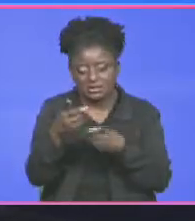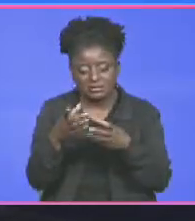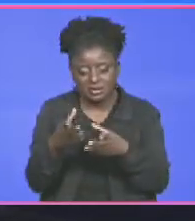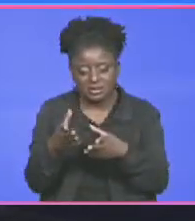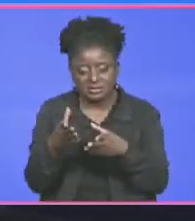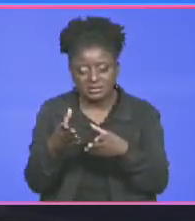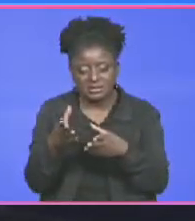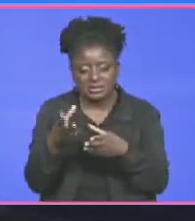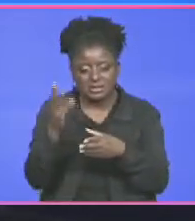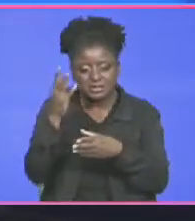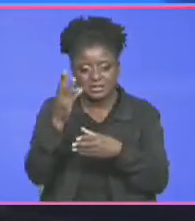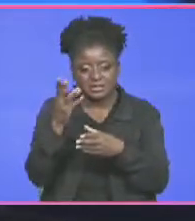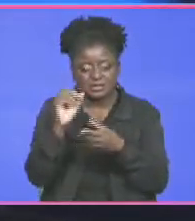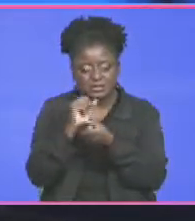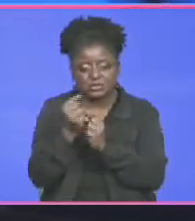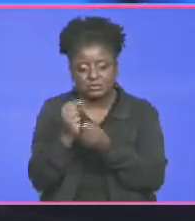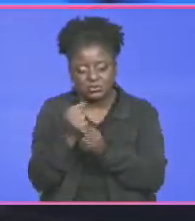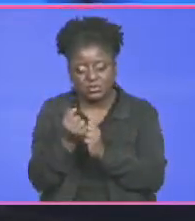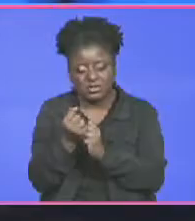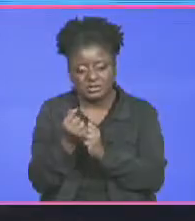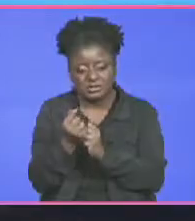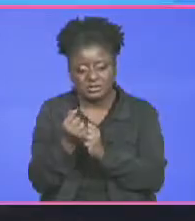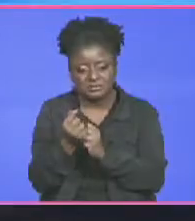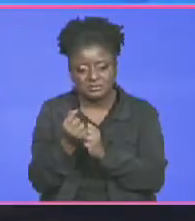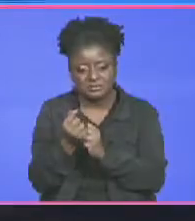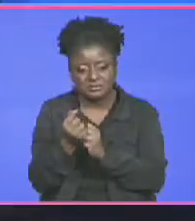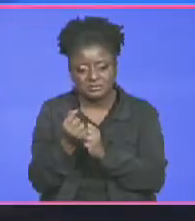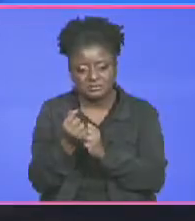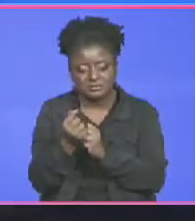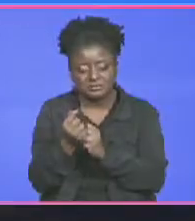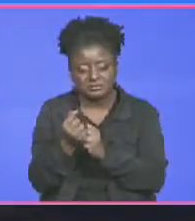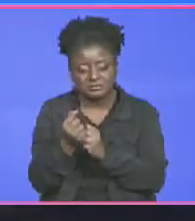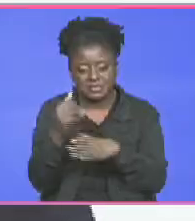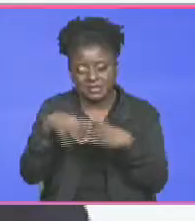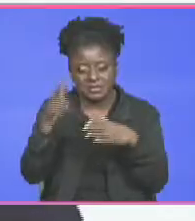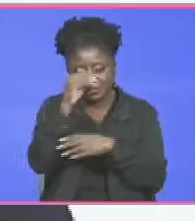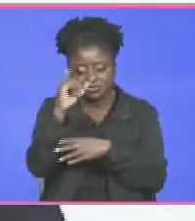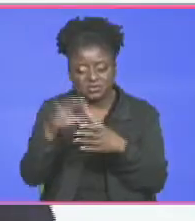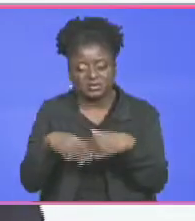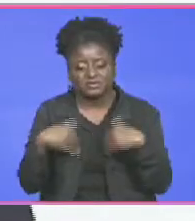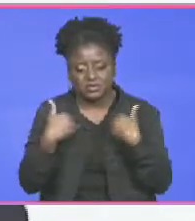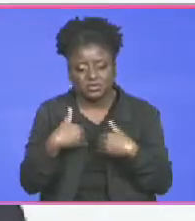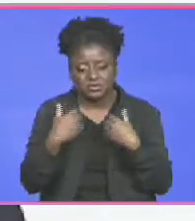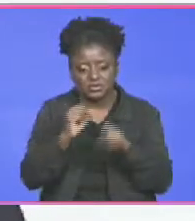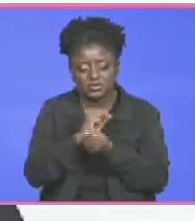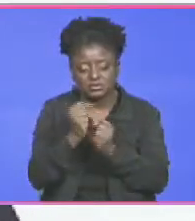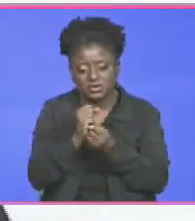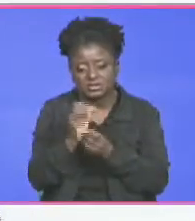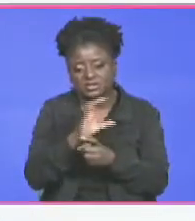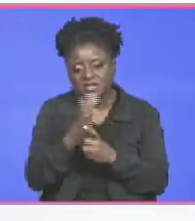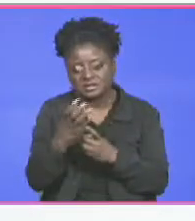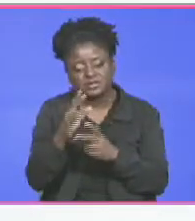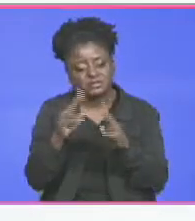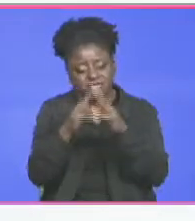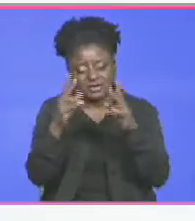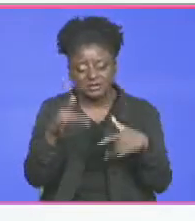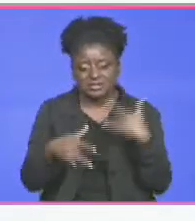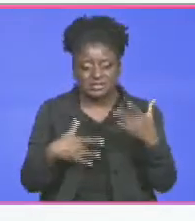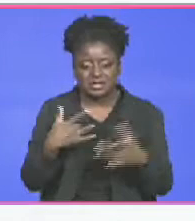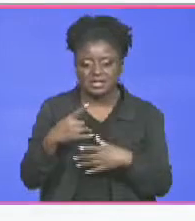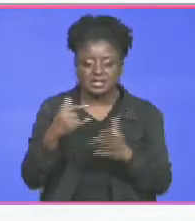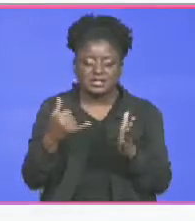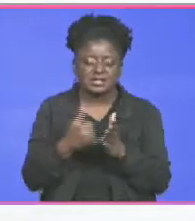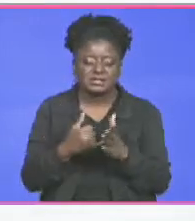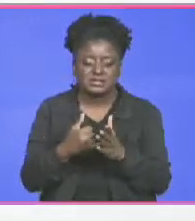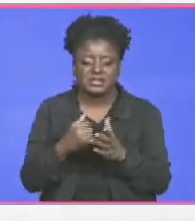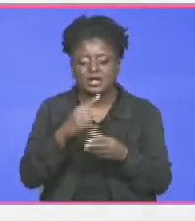Ministry of Tourism, and the Quelle Technical Assistance Team. That's very exciting. You know, it's probably been about 3 or 4 months since